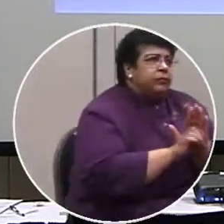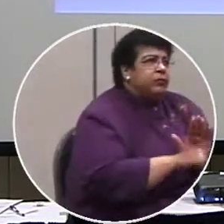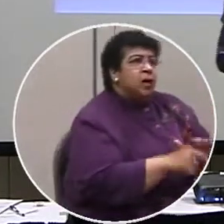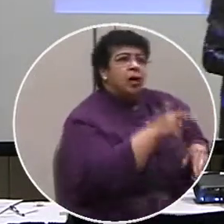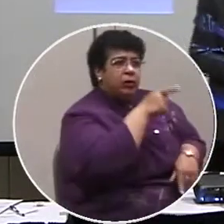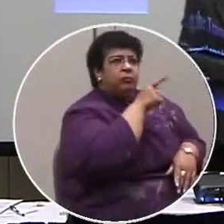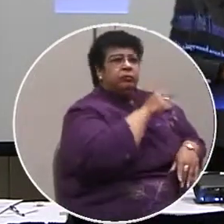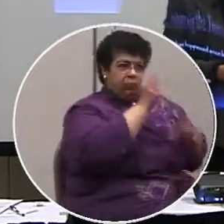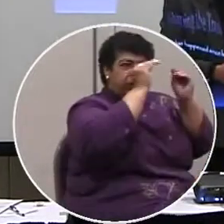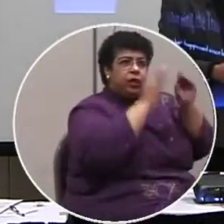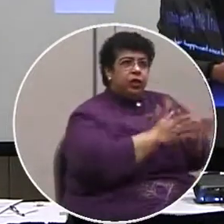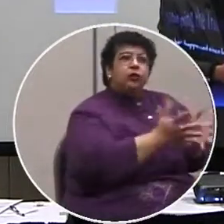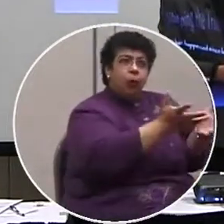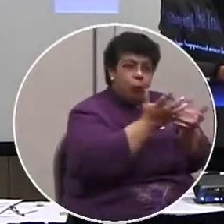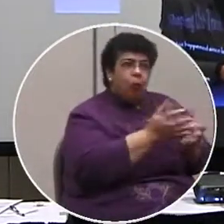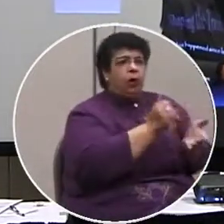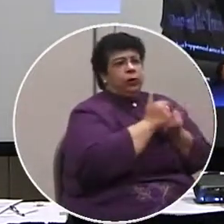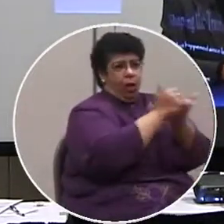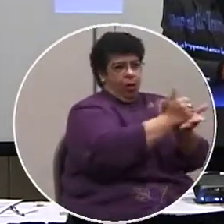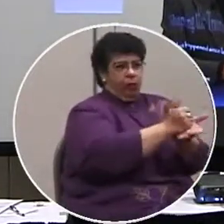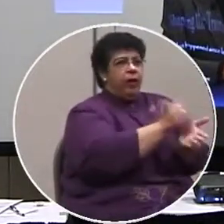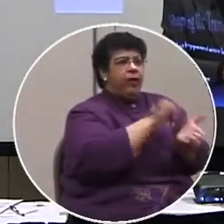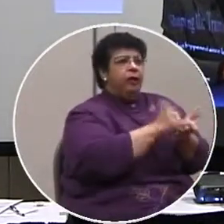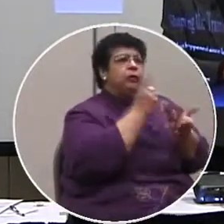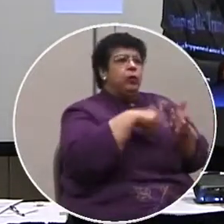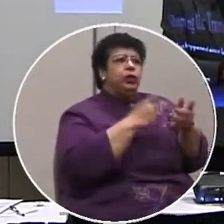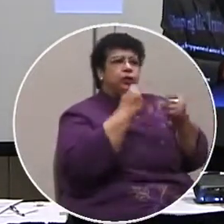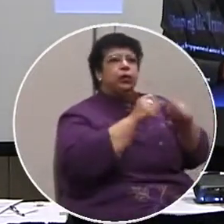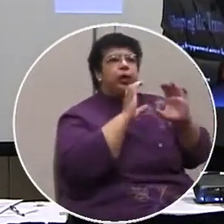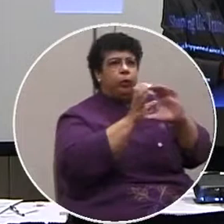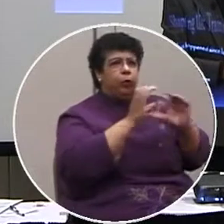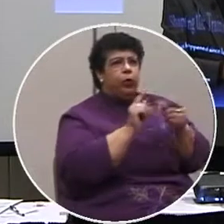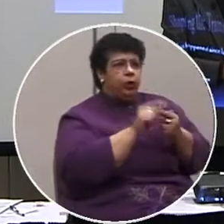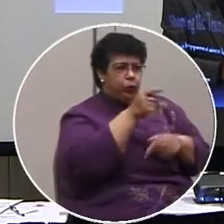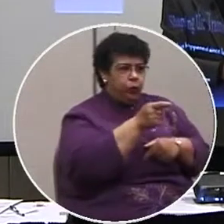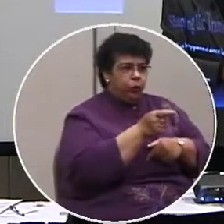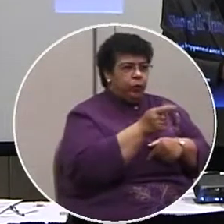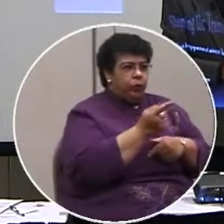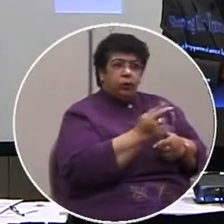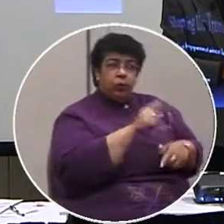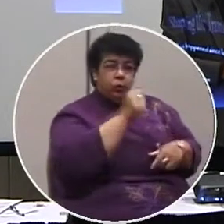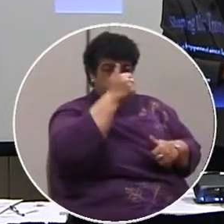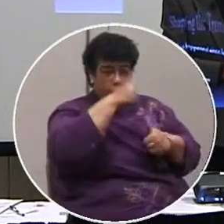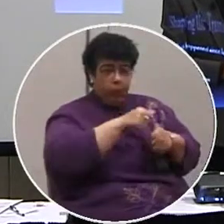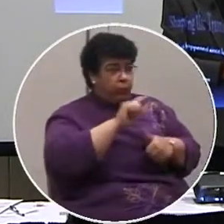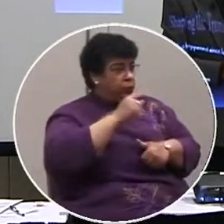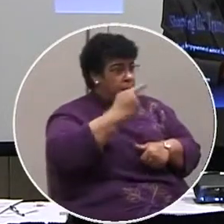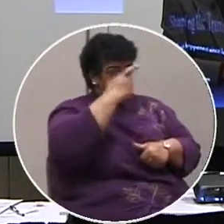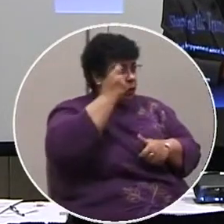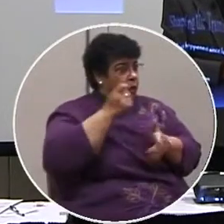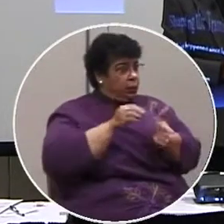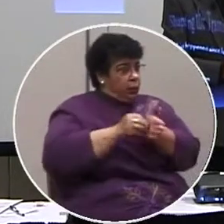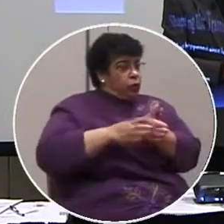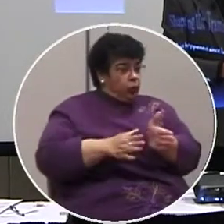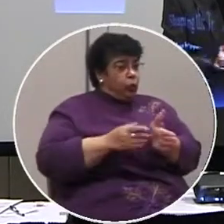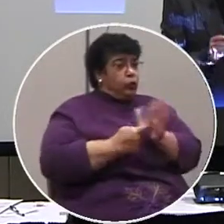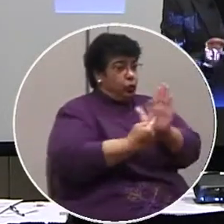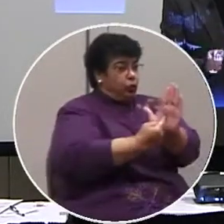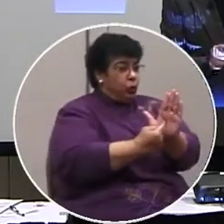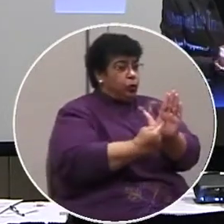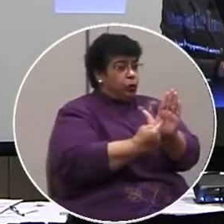wants help. That's what she's communicating, is remember that just because a student communicates something doesn't necessarily